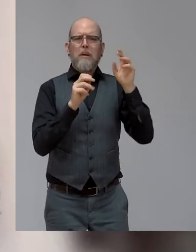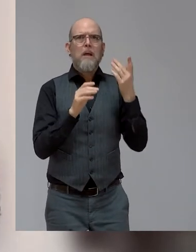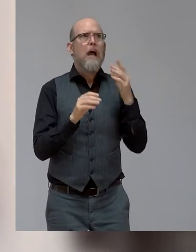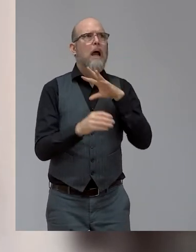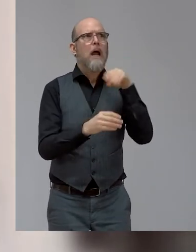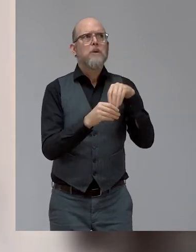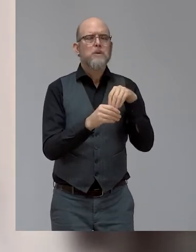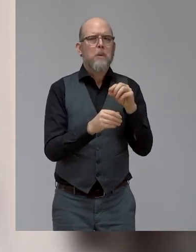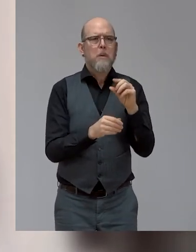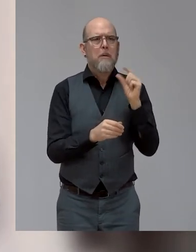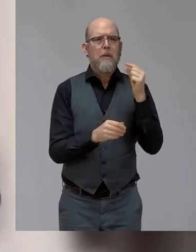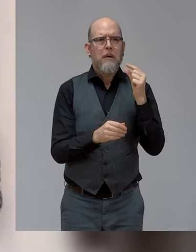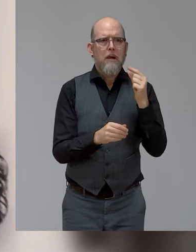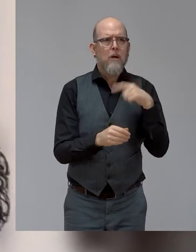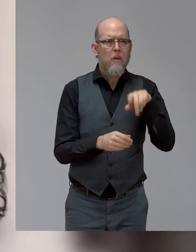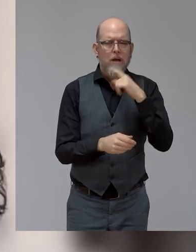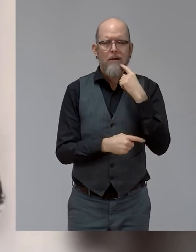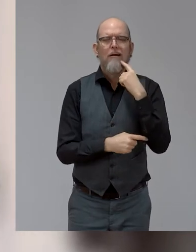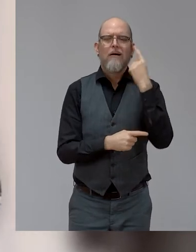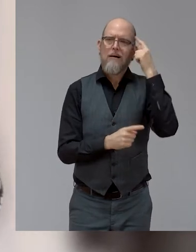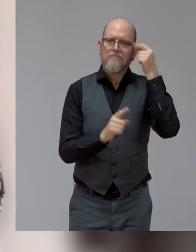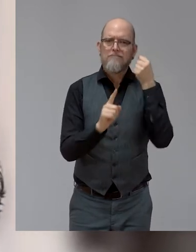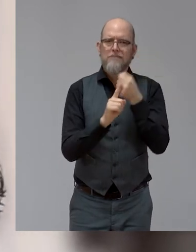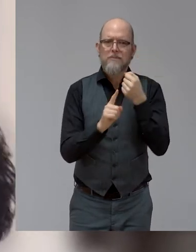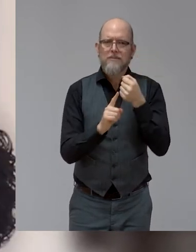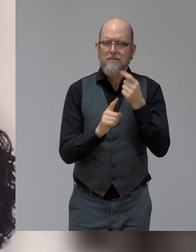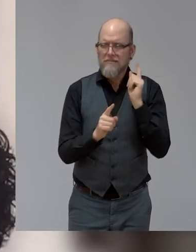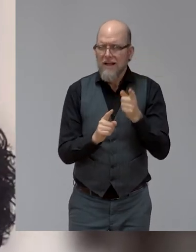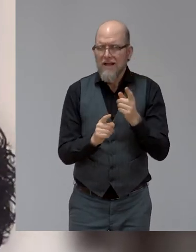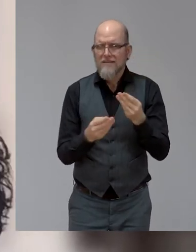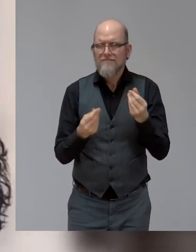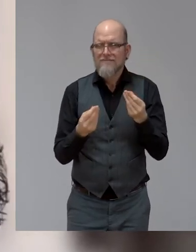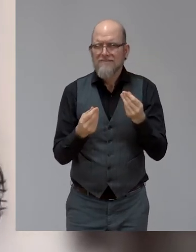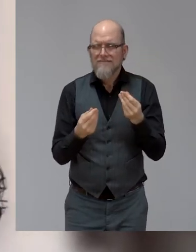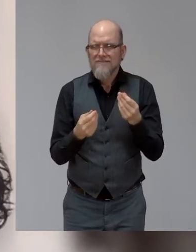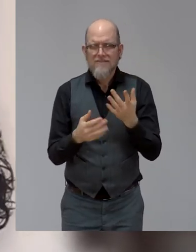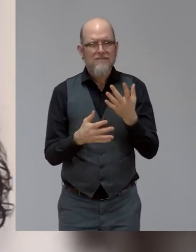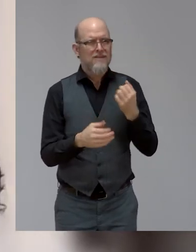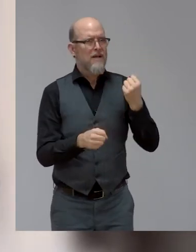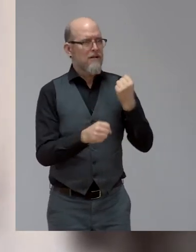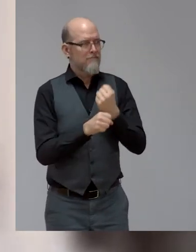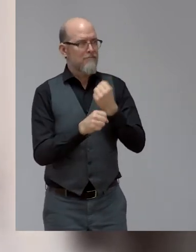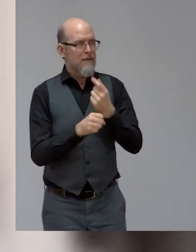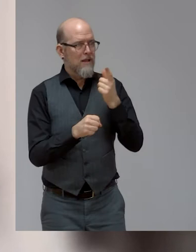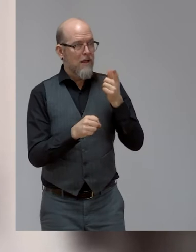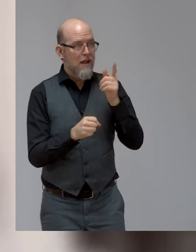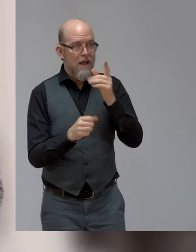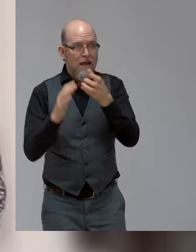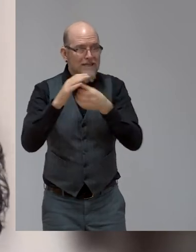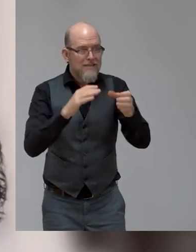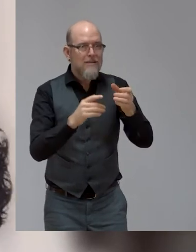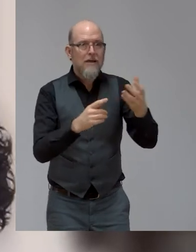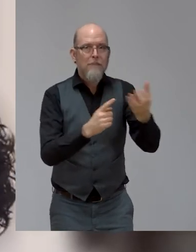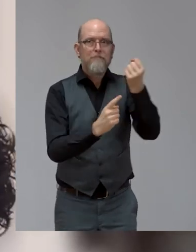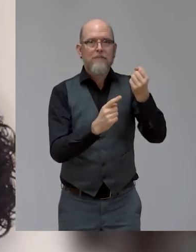realized that in order to make our work successful, we needed to include all